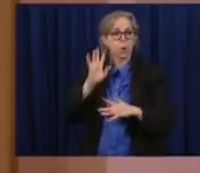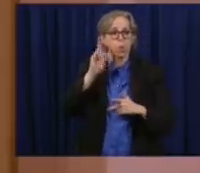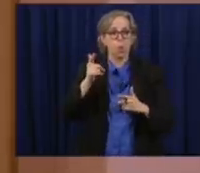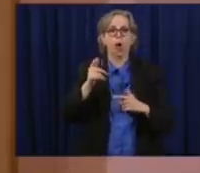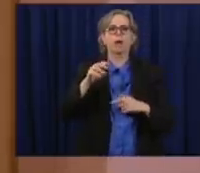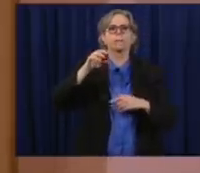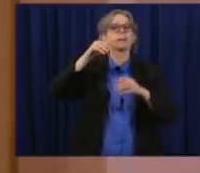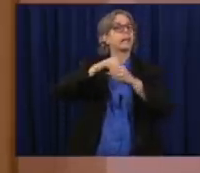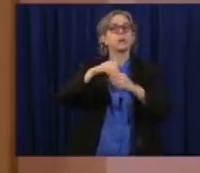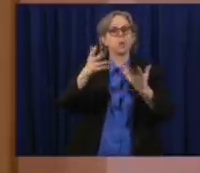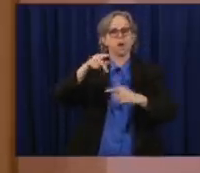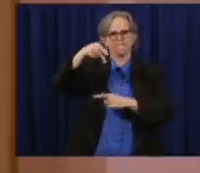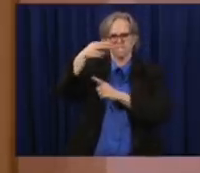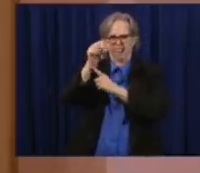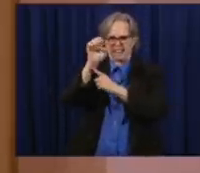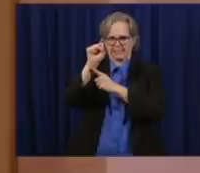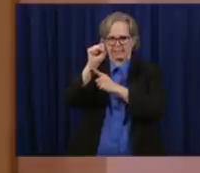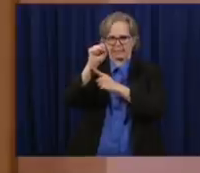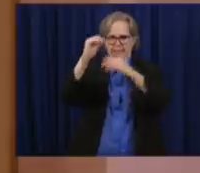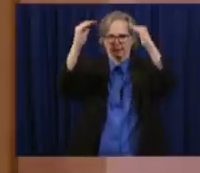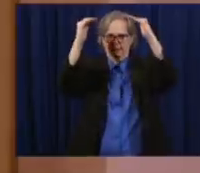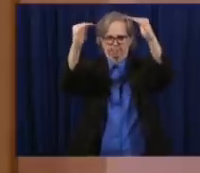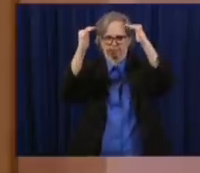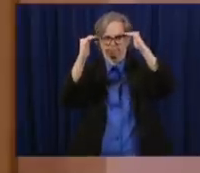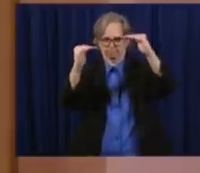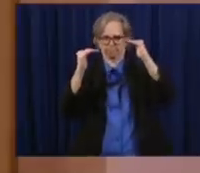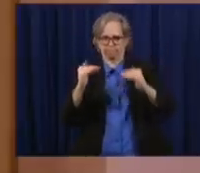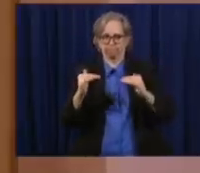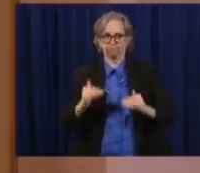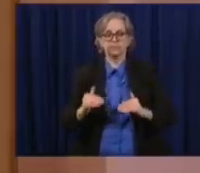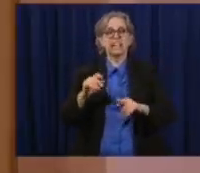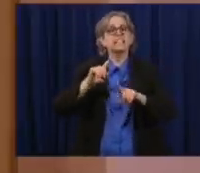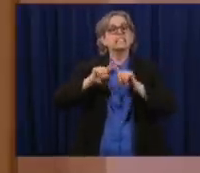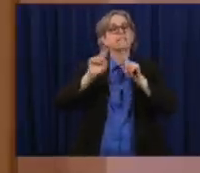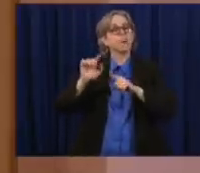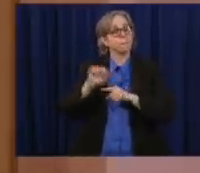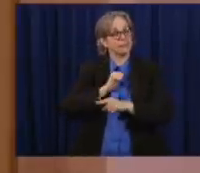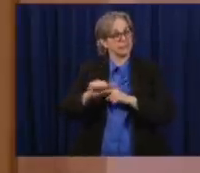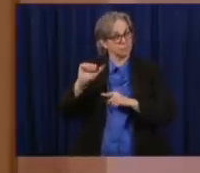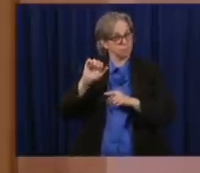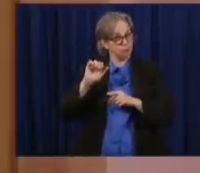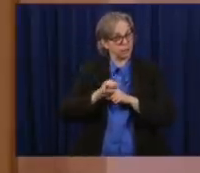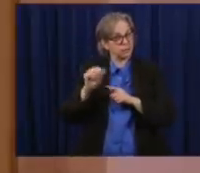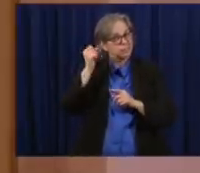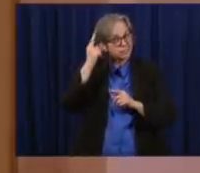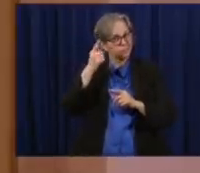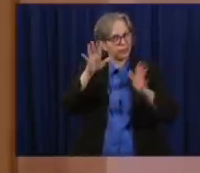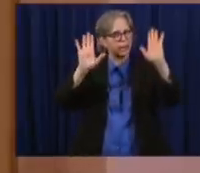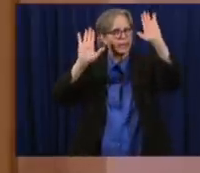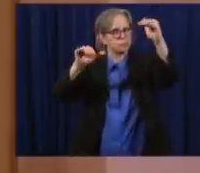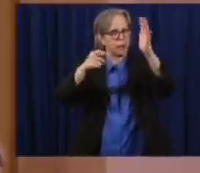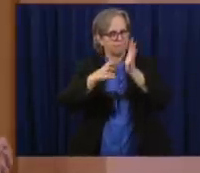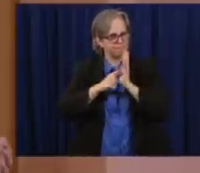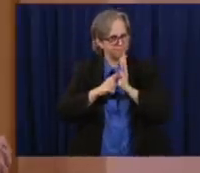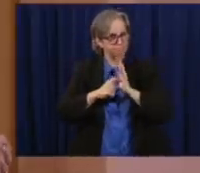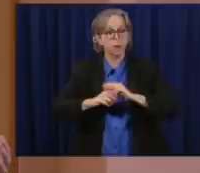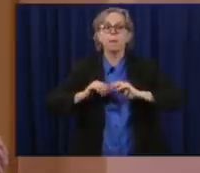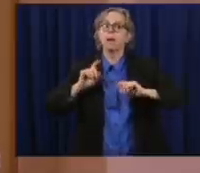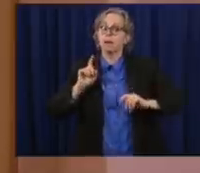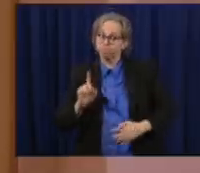be expected to implement. But let me just say that inclusiveness is very inefficient. When you're trying to